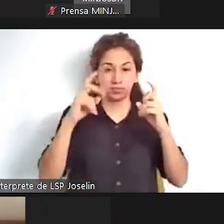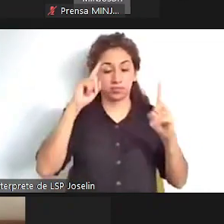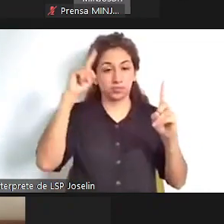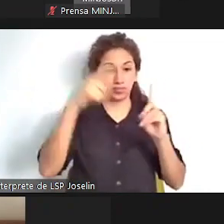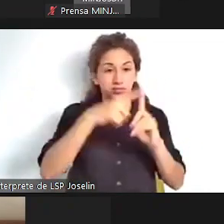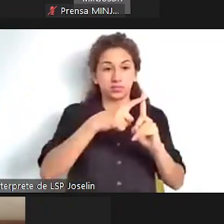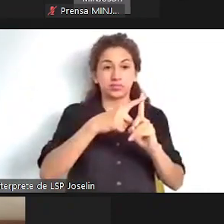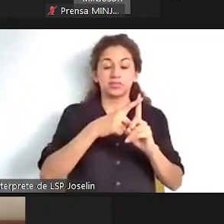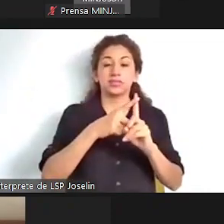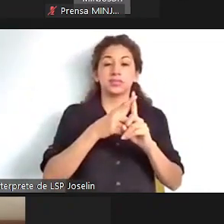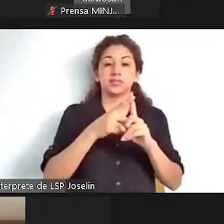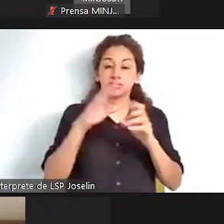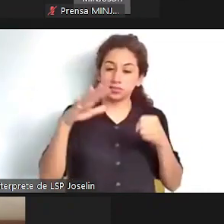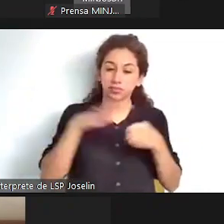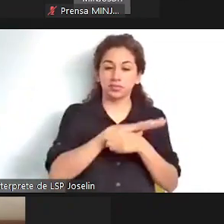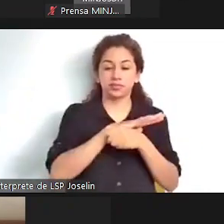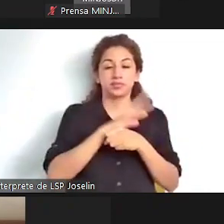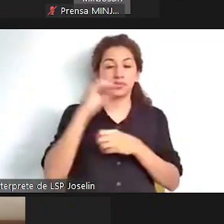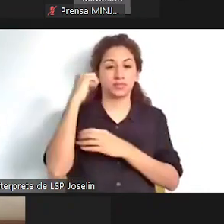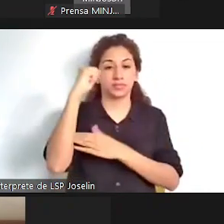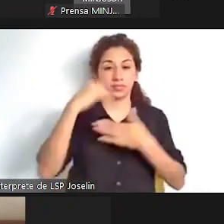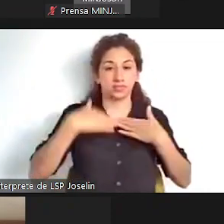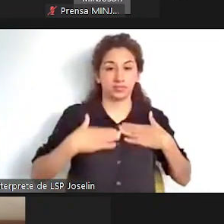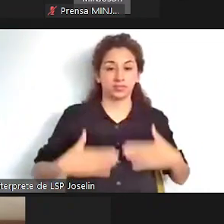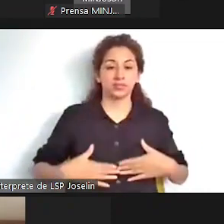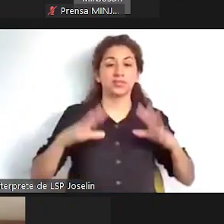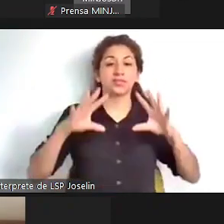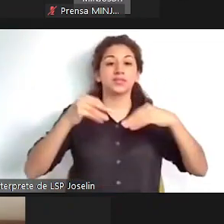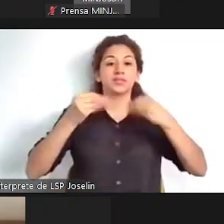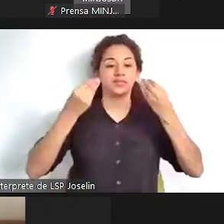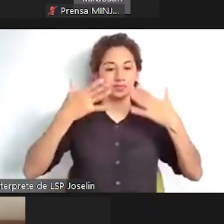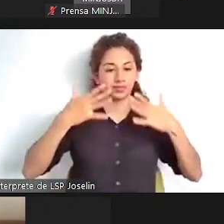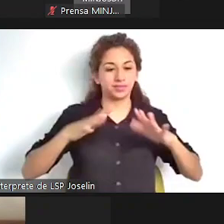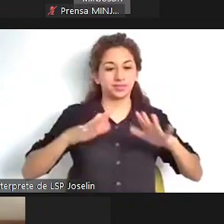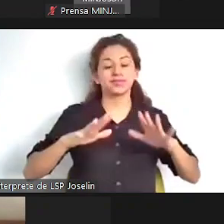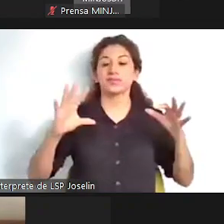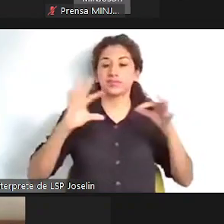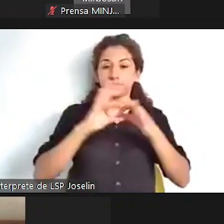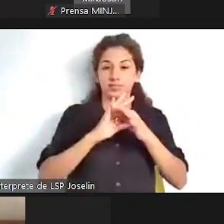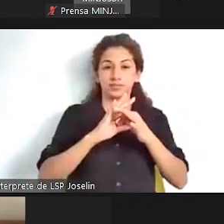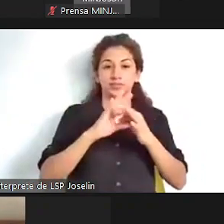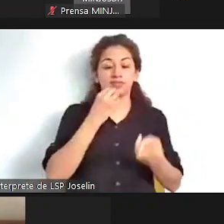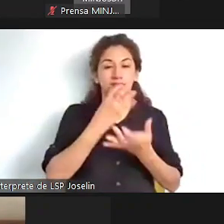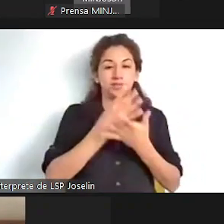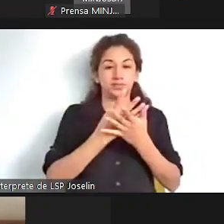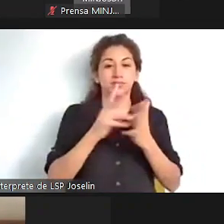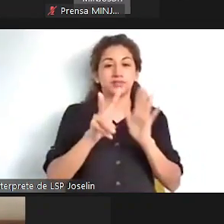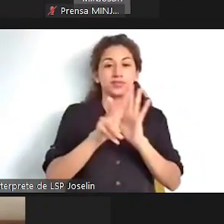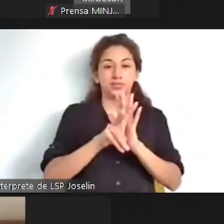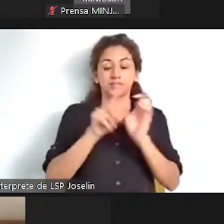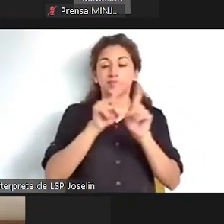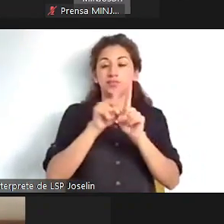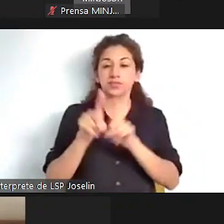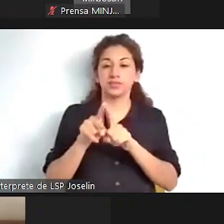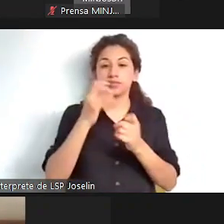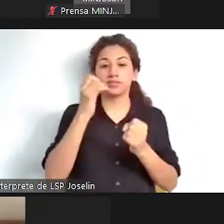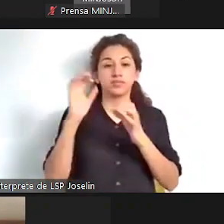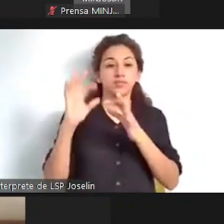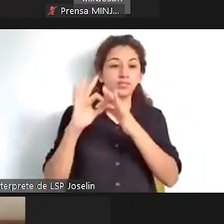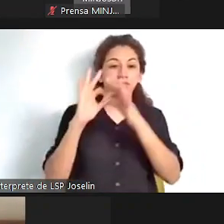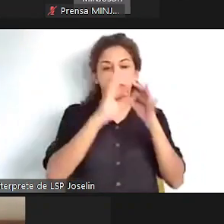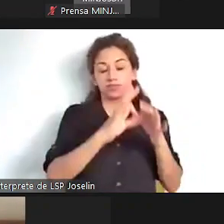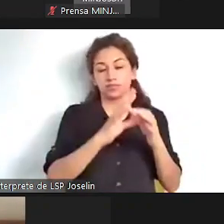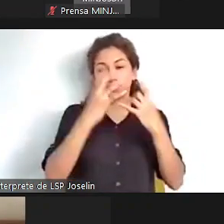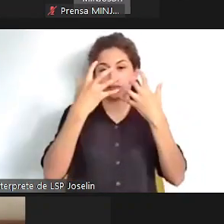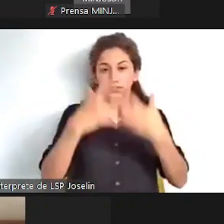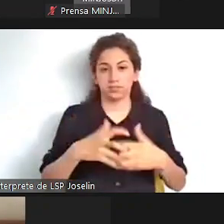not the fulfill completely on human rights because it is only linked to the good will and